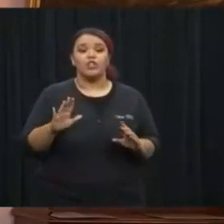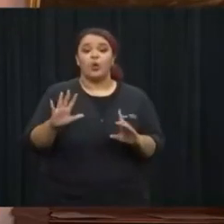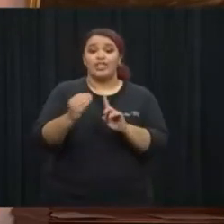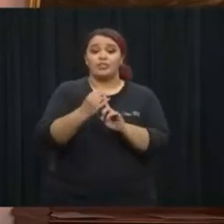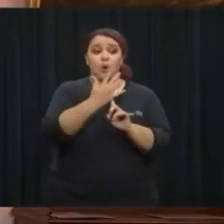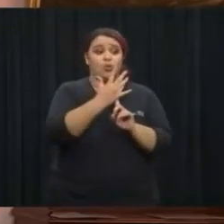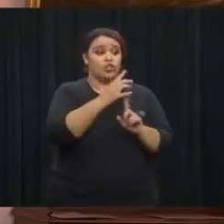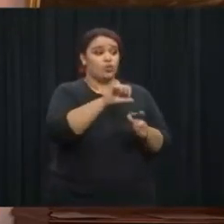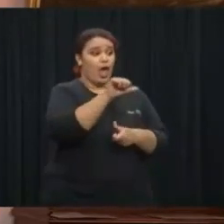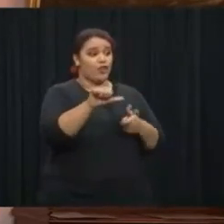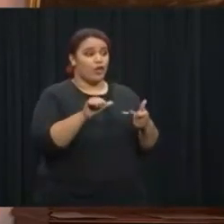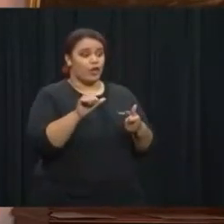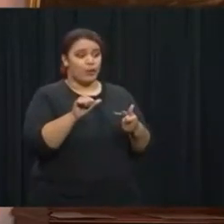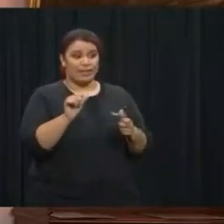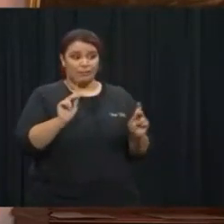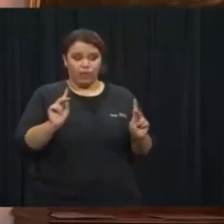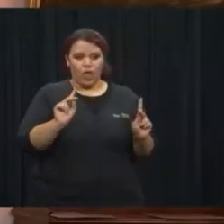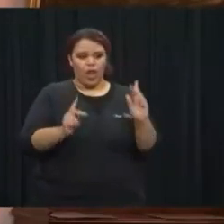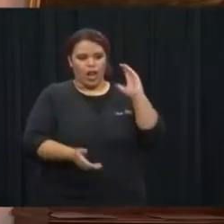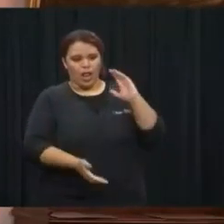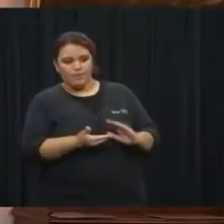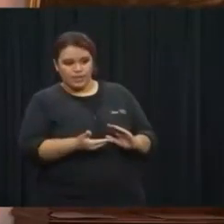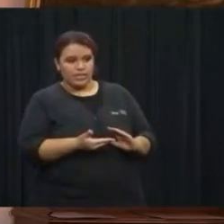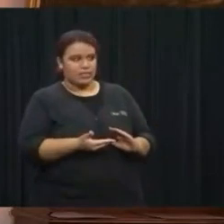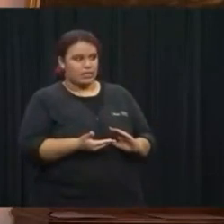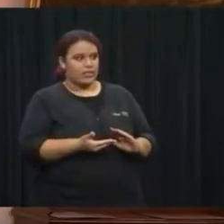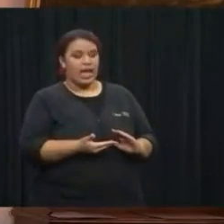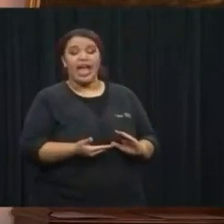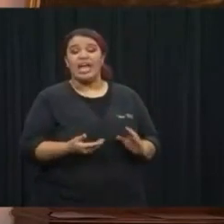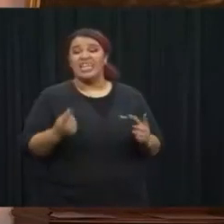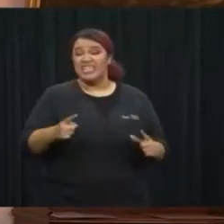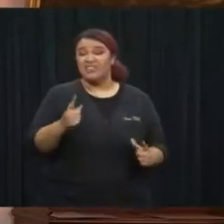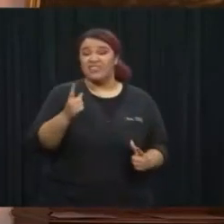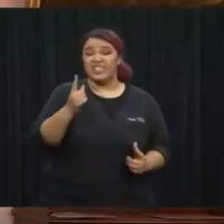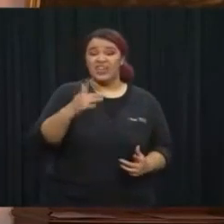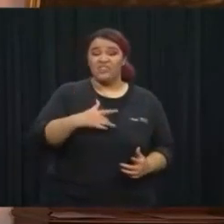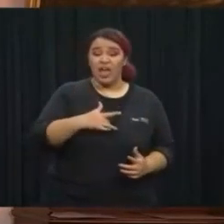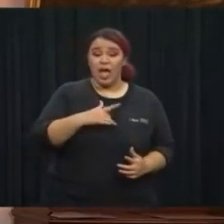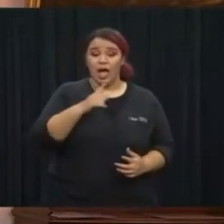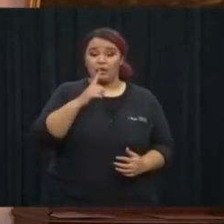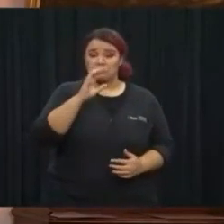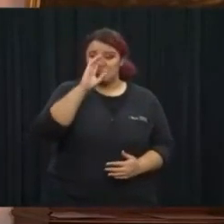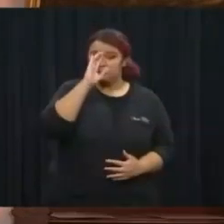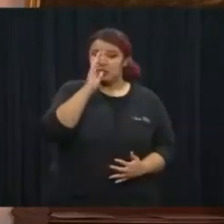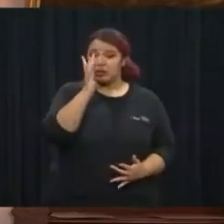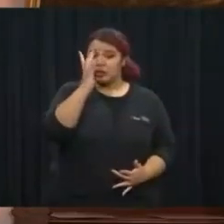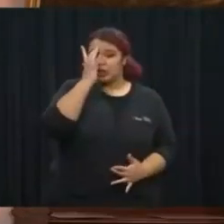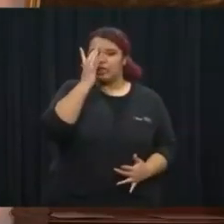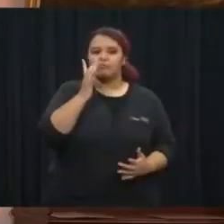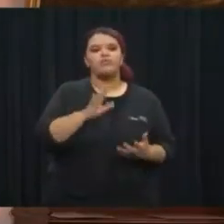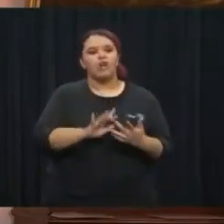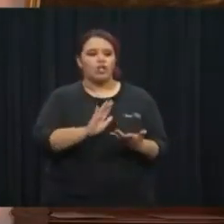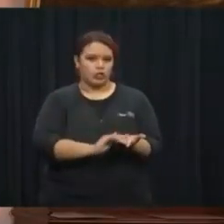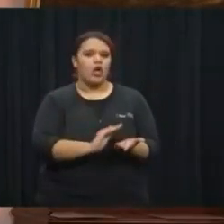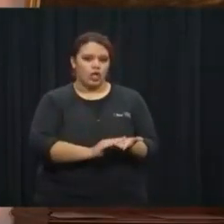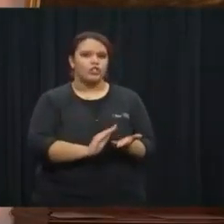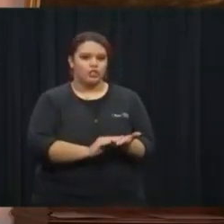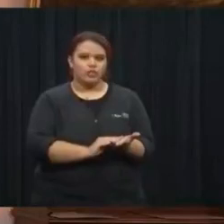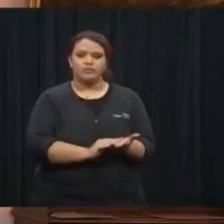you. There's so much data coming in from so many places. Again, 247 cases